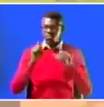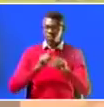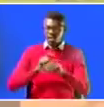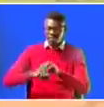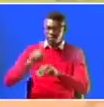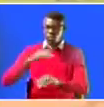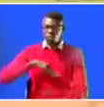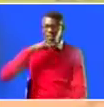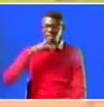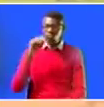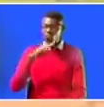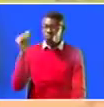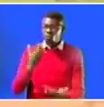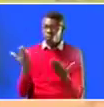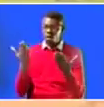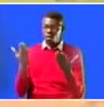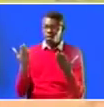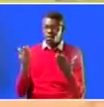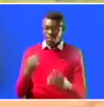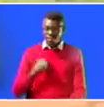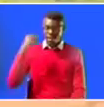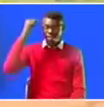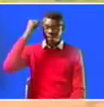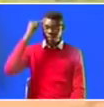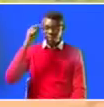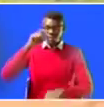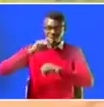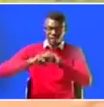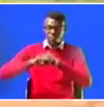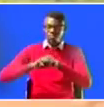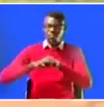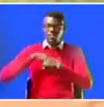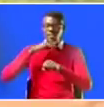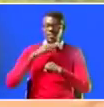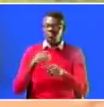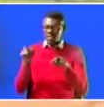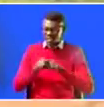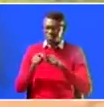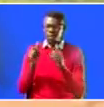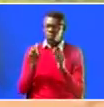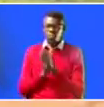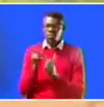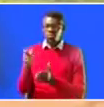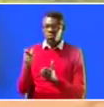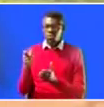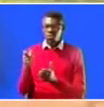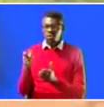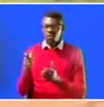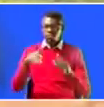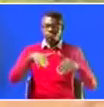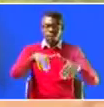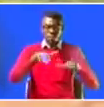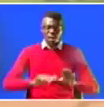earth comes to an end. I think I'll go to the same place you will go, which is that I'll be